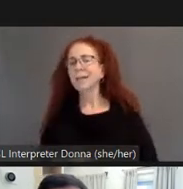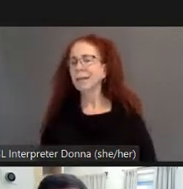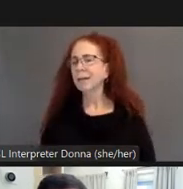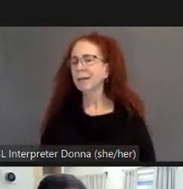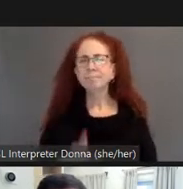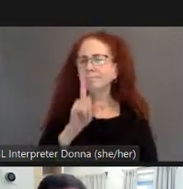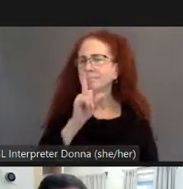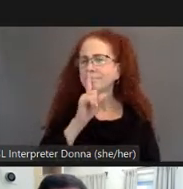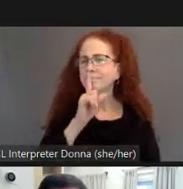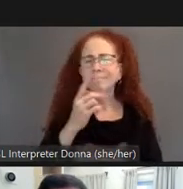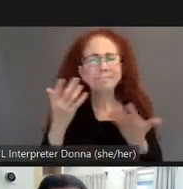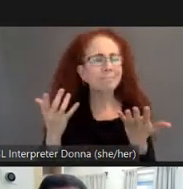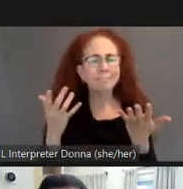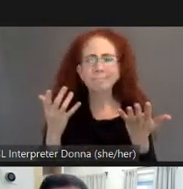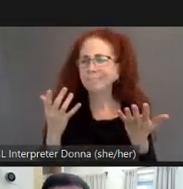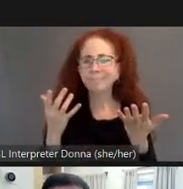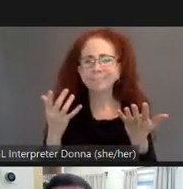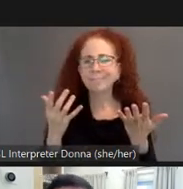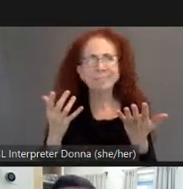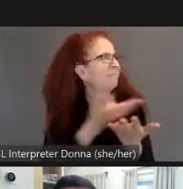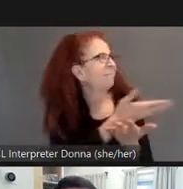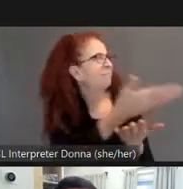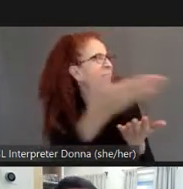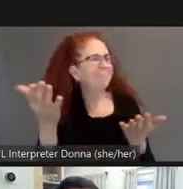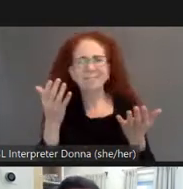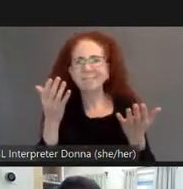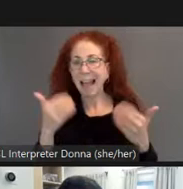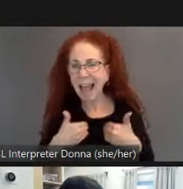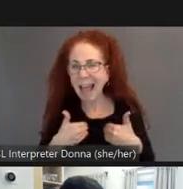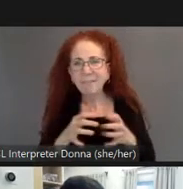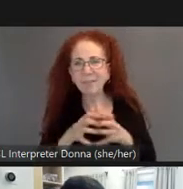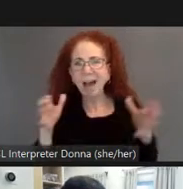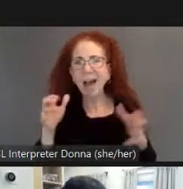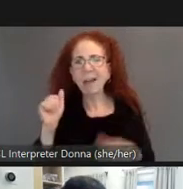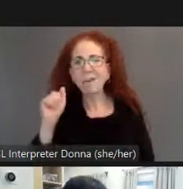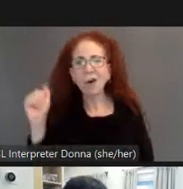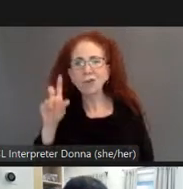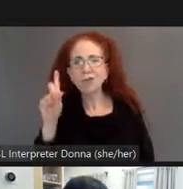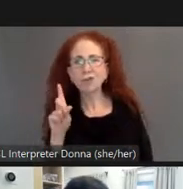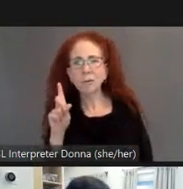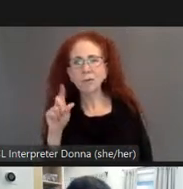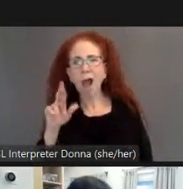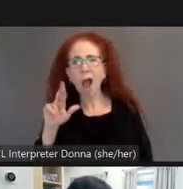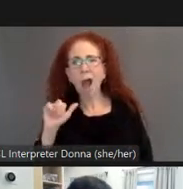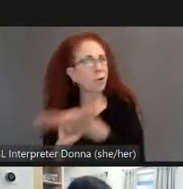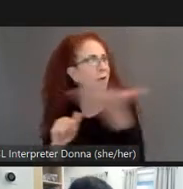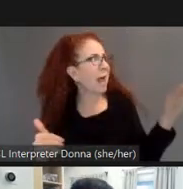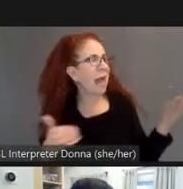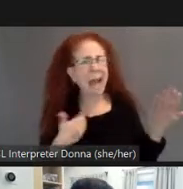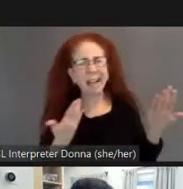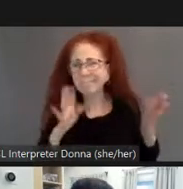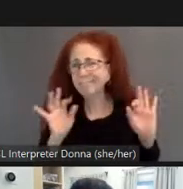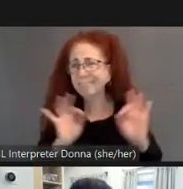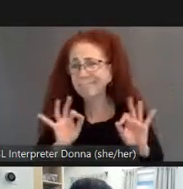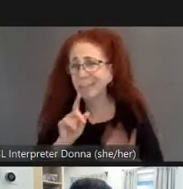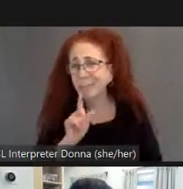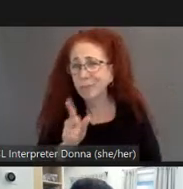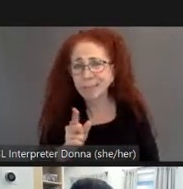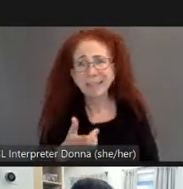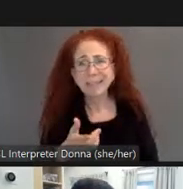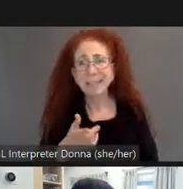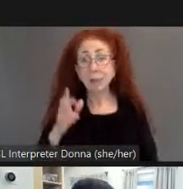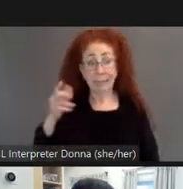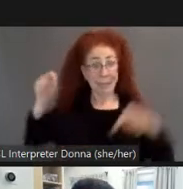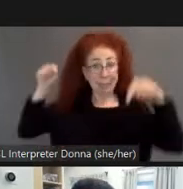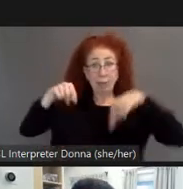isn't a lot of audio description that is going on, and especially in the